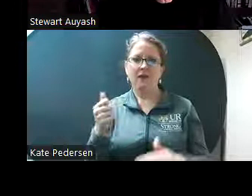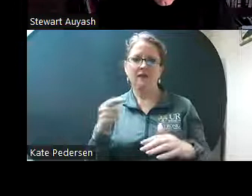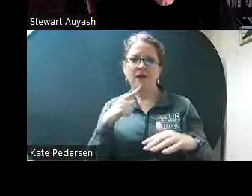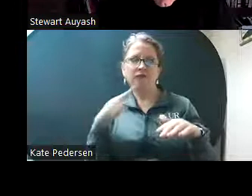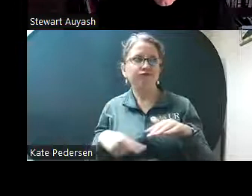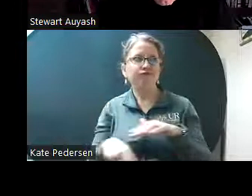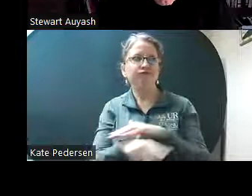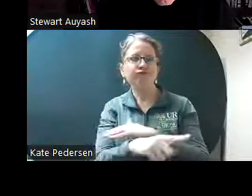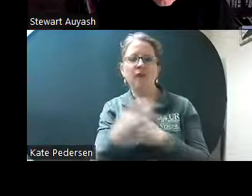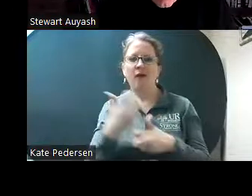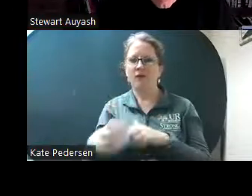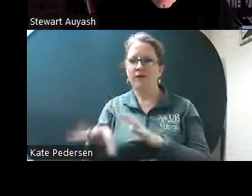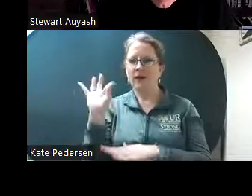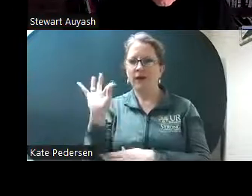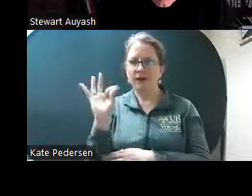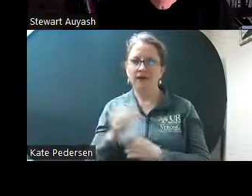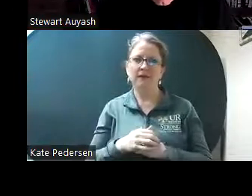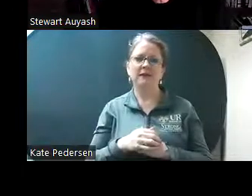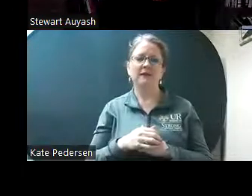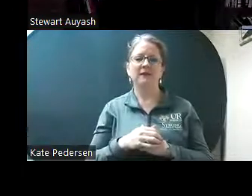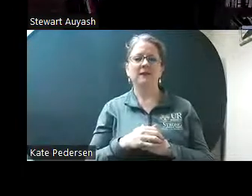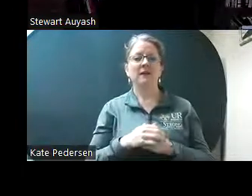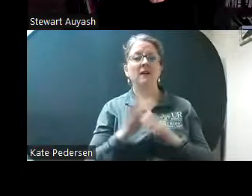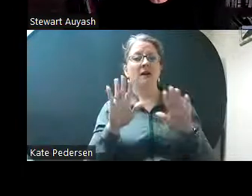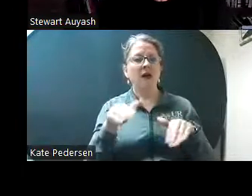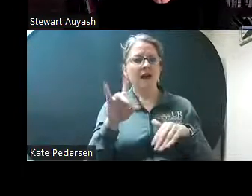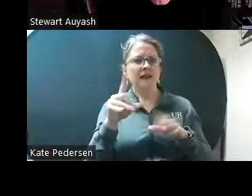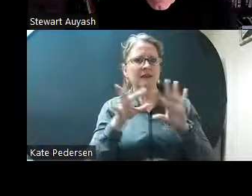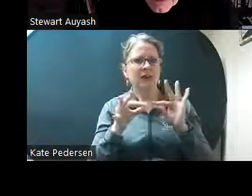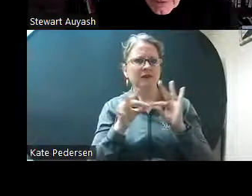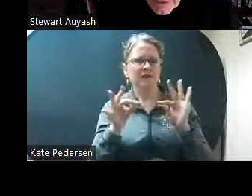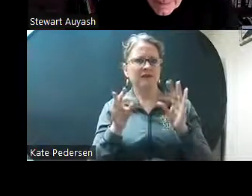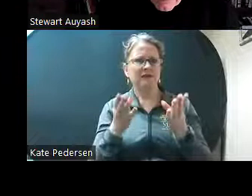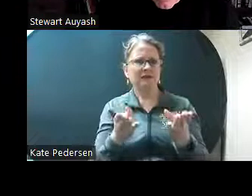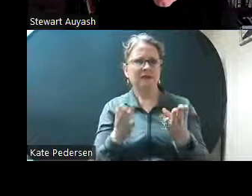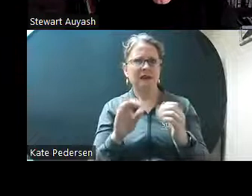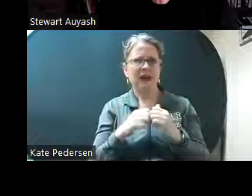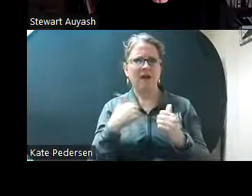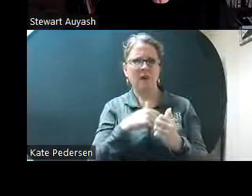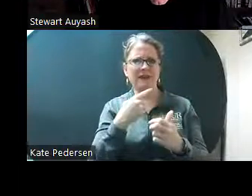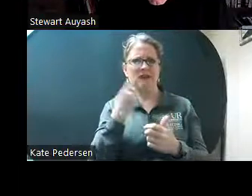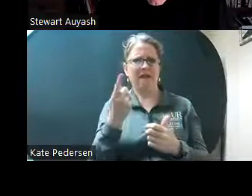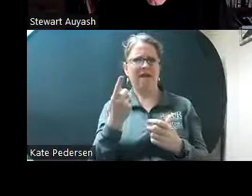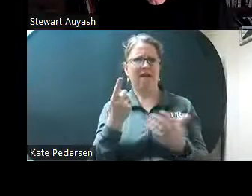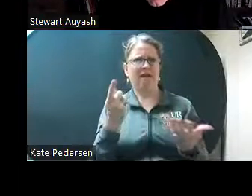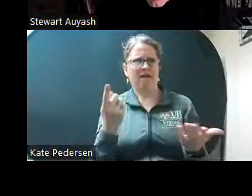hard to track down. Now, I mentioned, how did we claim that there was